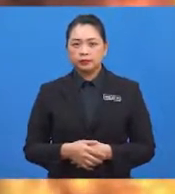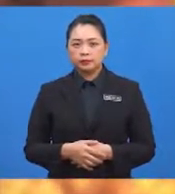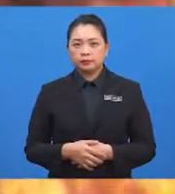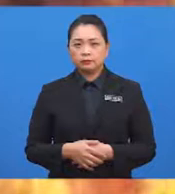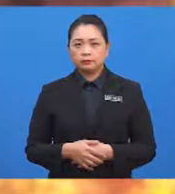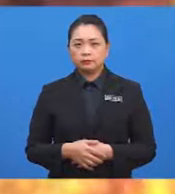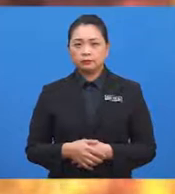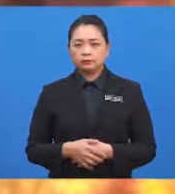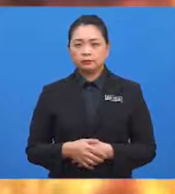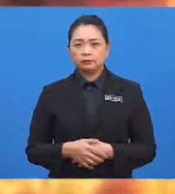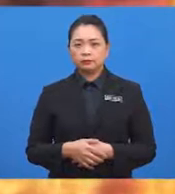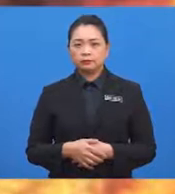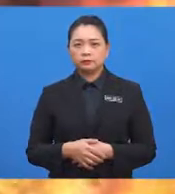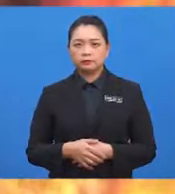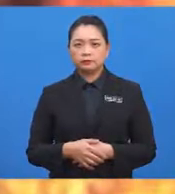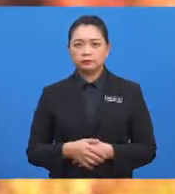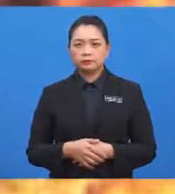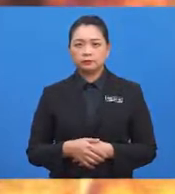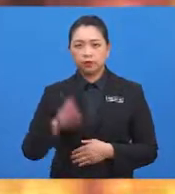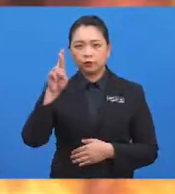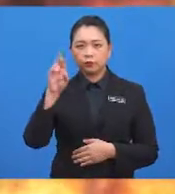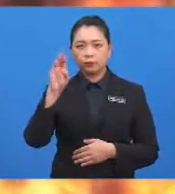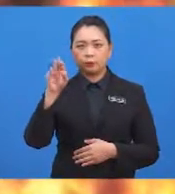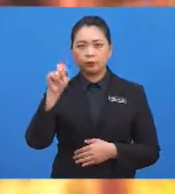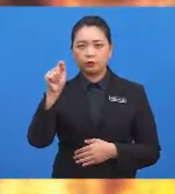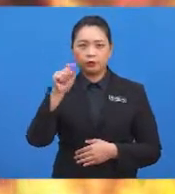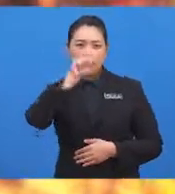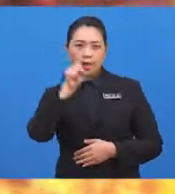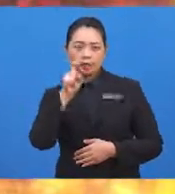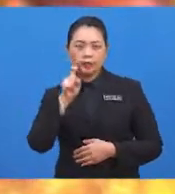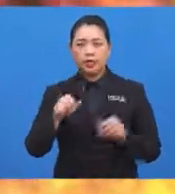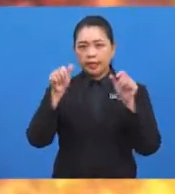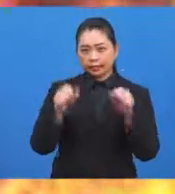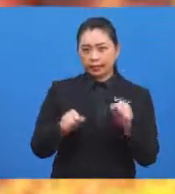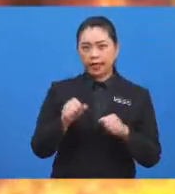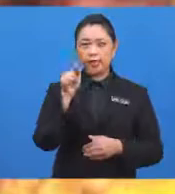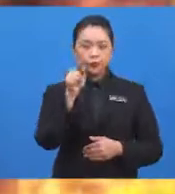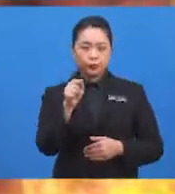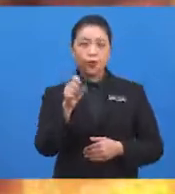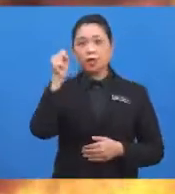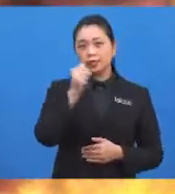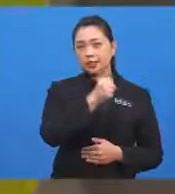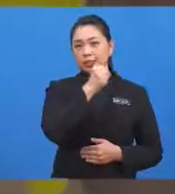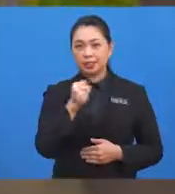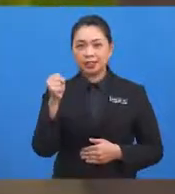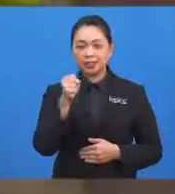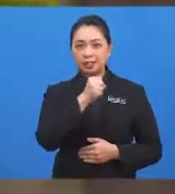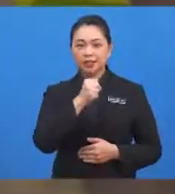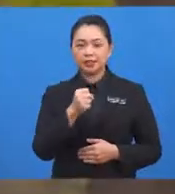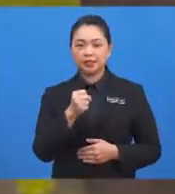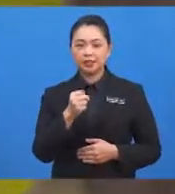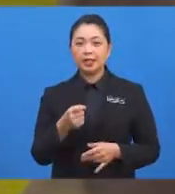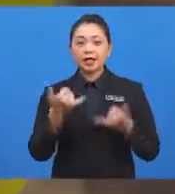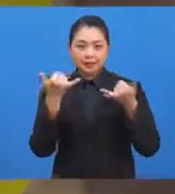monster robot asked, "One more thing. Can you sing?"